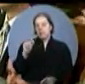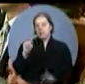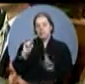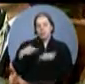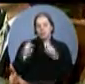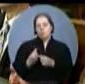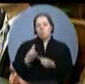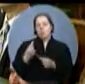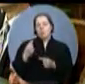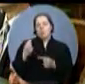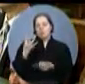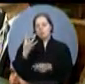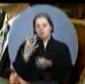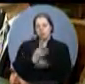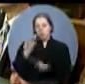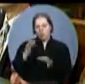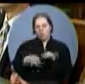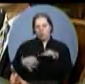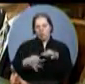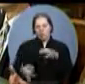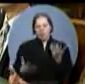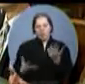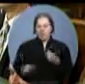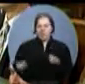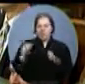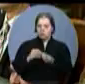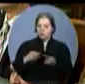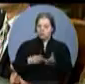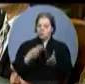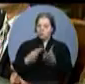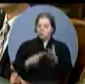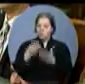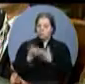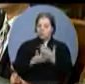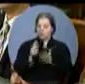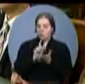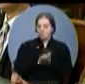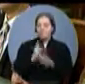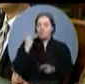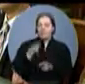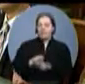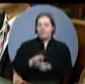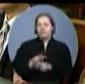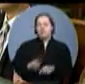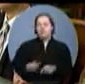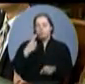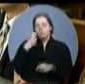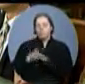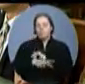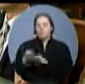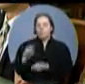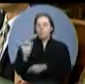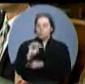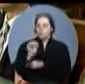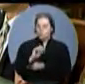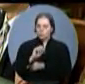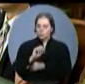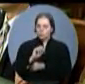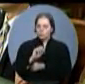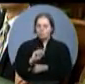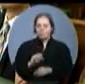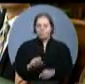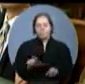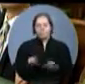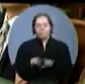property theft, and more specifically, the serious crime of auto theft. This would have a positive impact on my home province